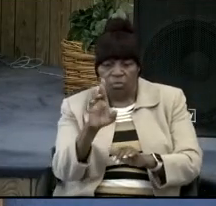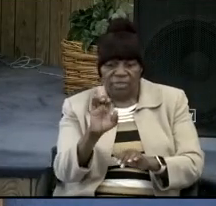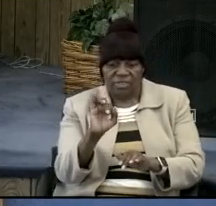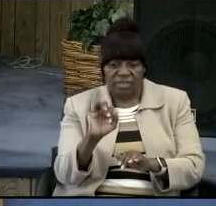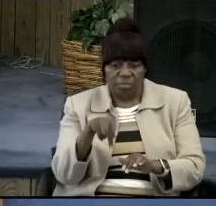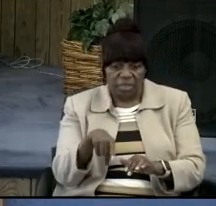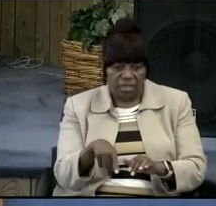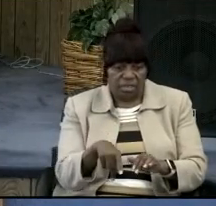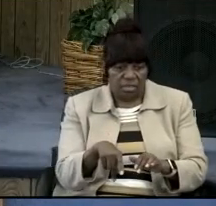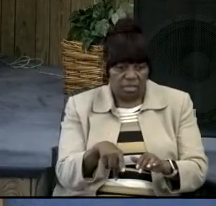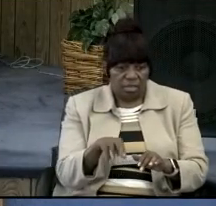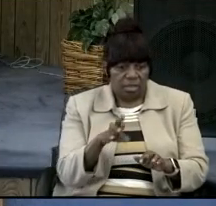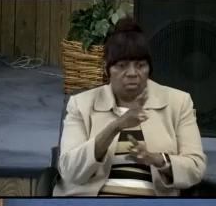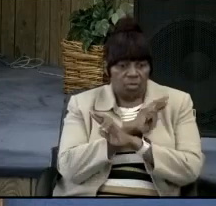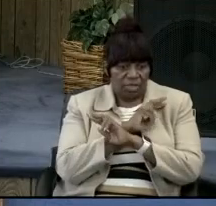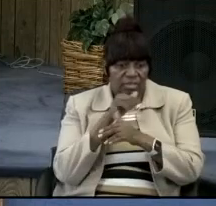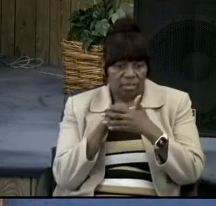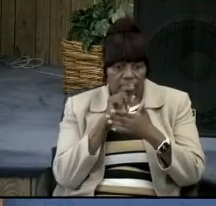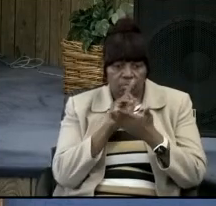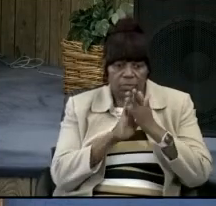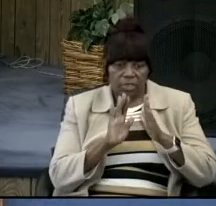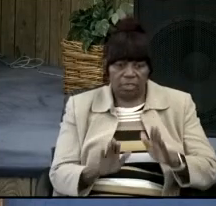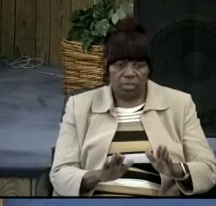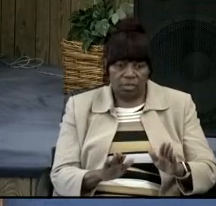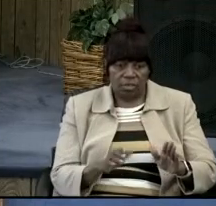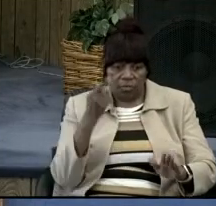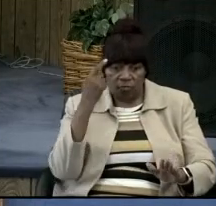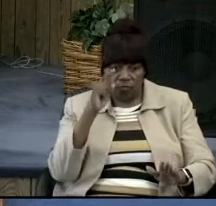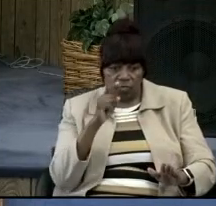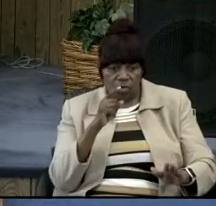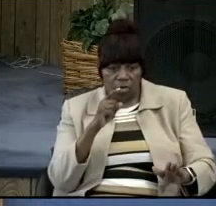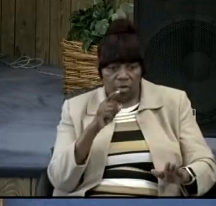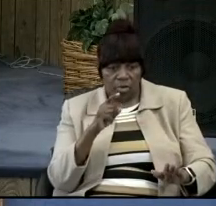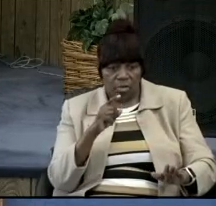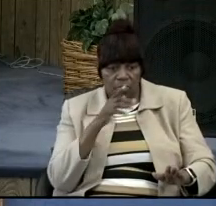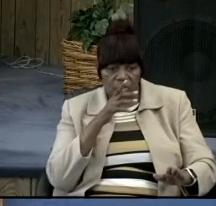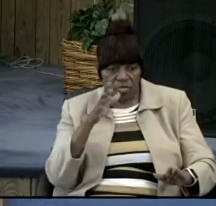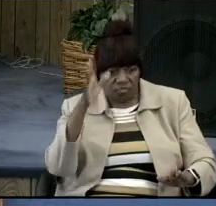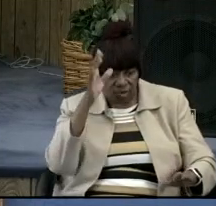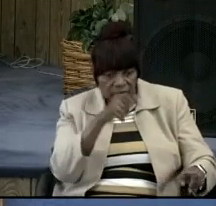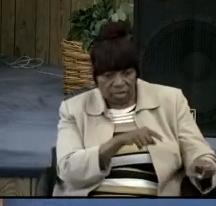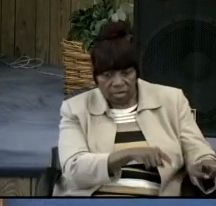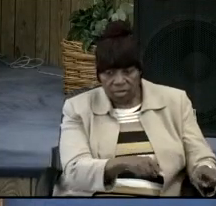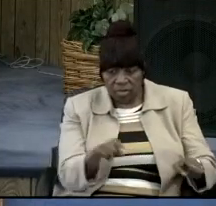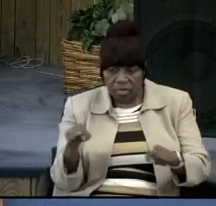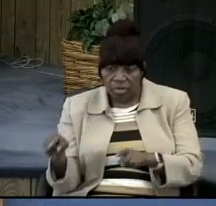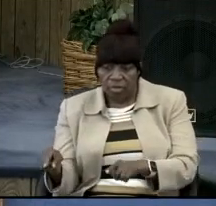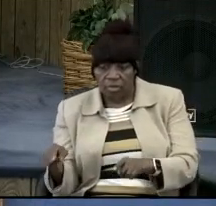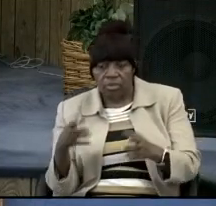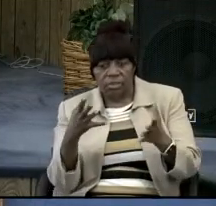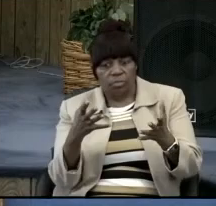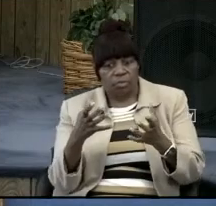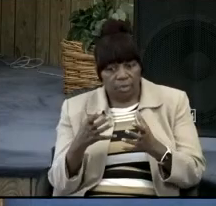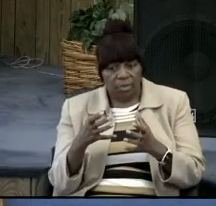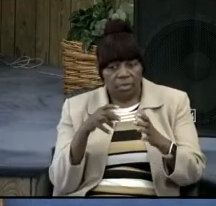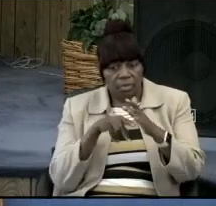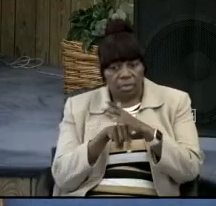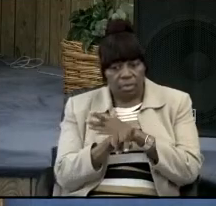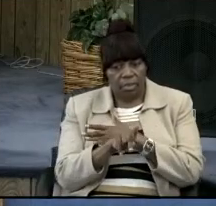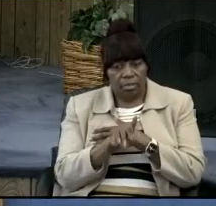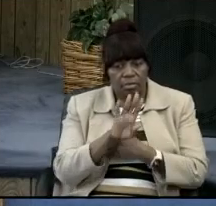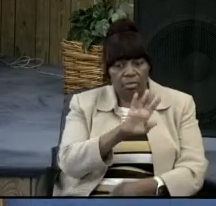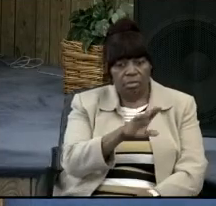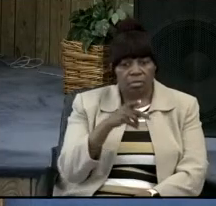mother, one for her father. And he looked into it, and the child was actually going to kill